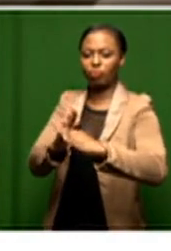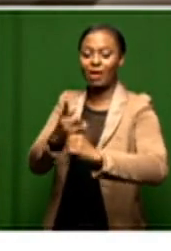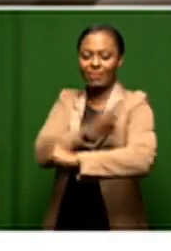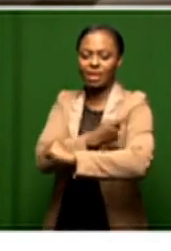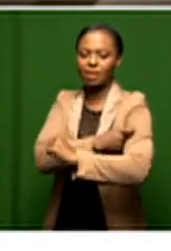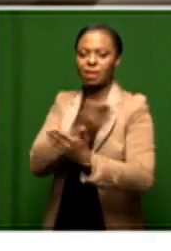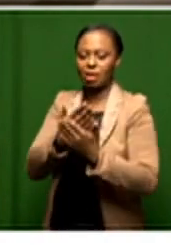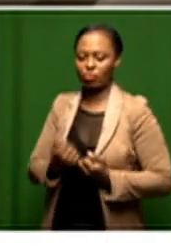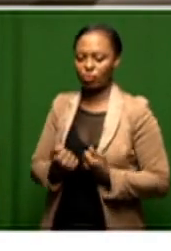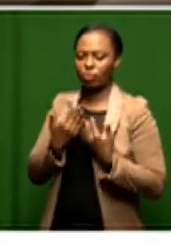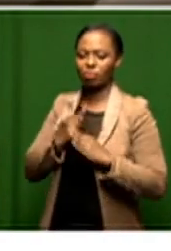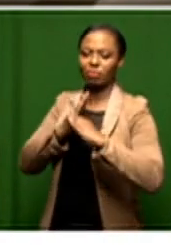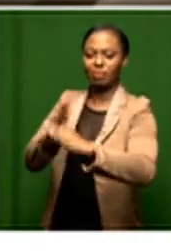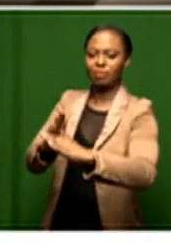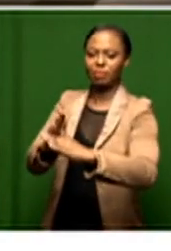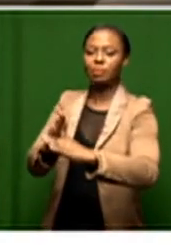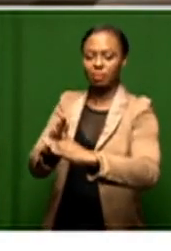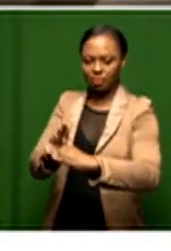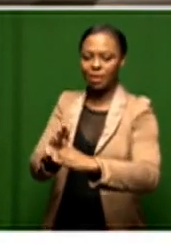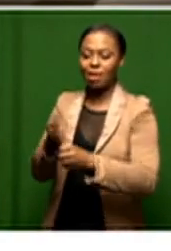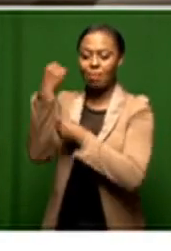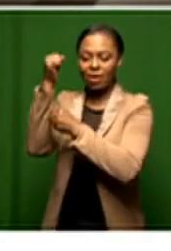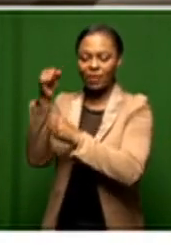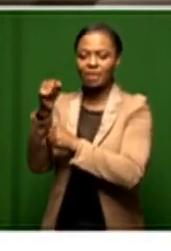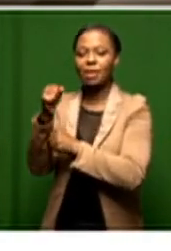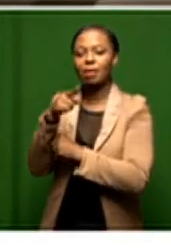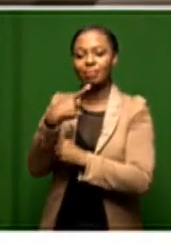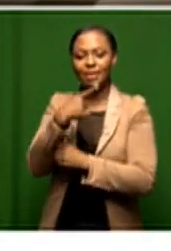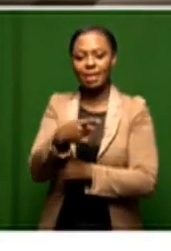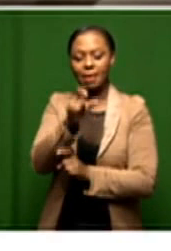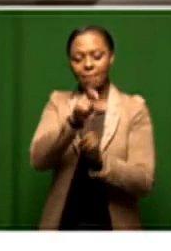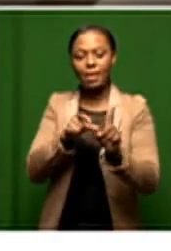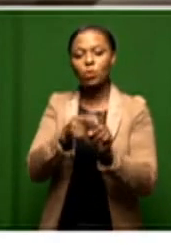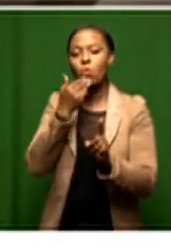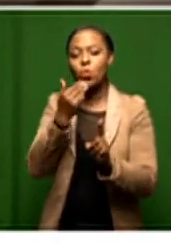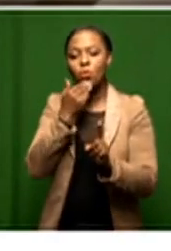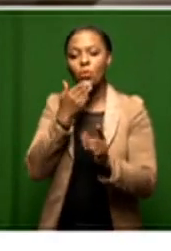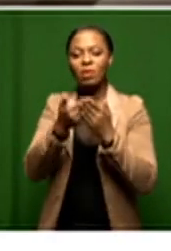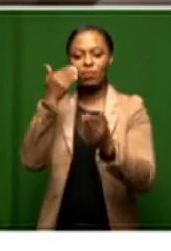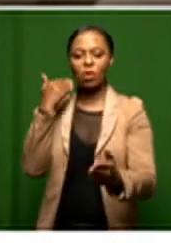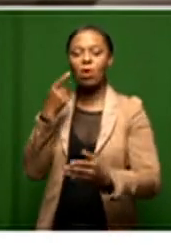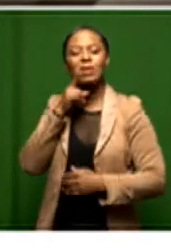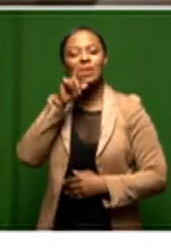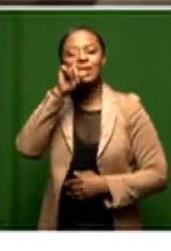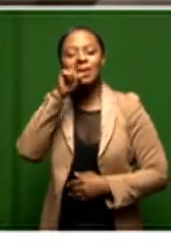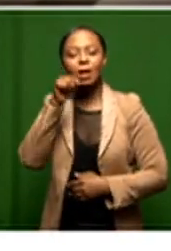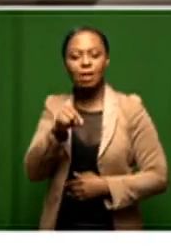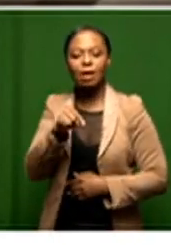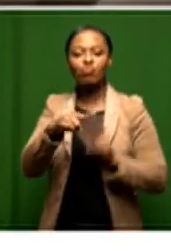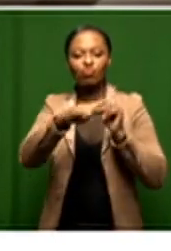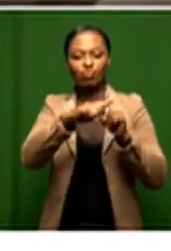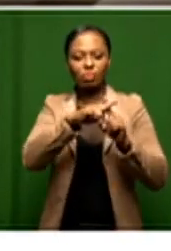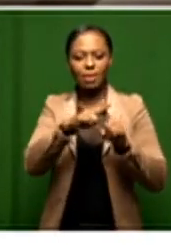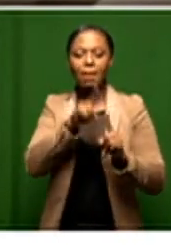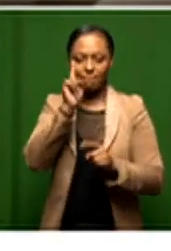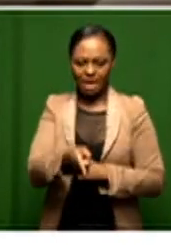historic infection does. And the manufacturer's recommendations are, in fact, that people who have been previously infected do indeed receive